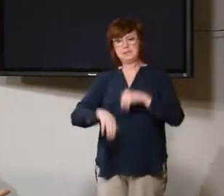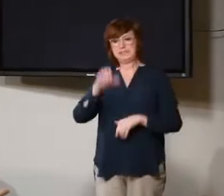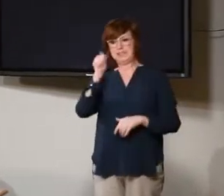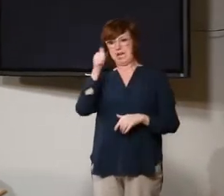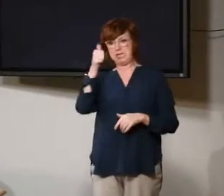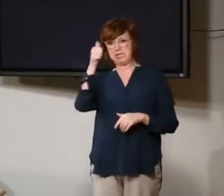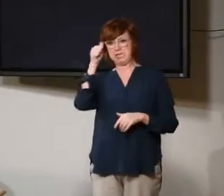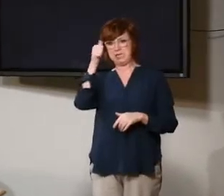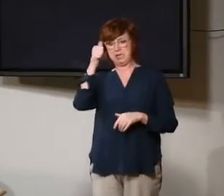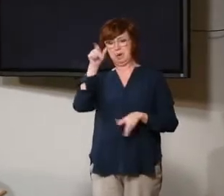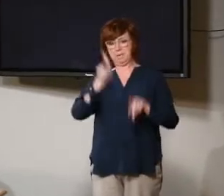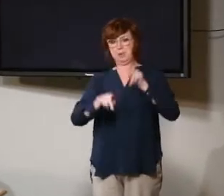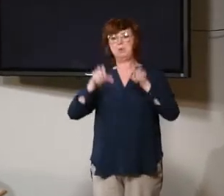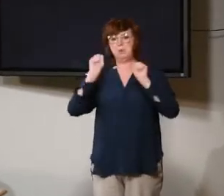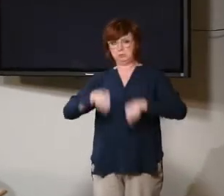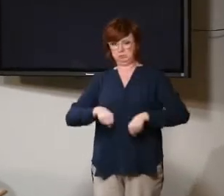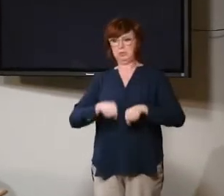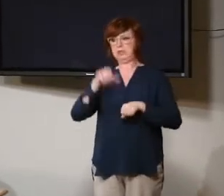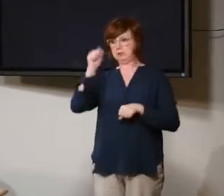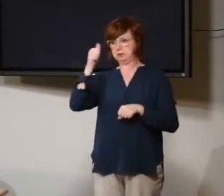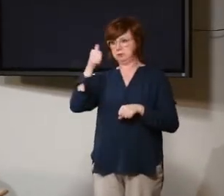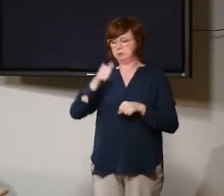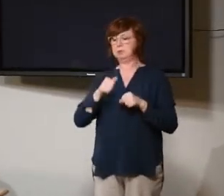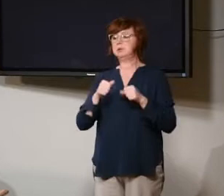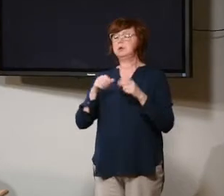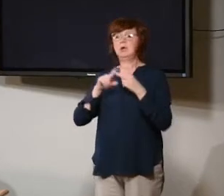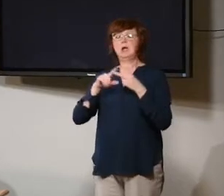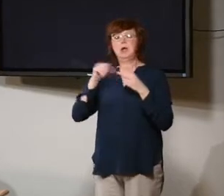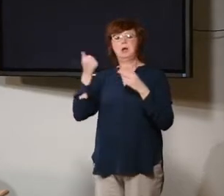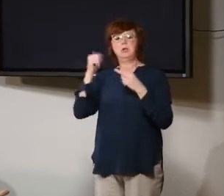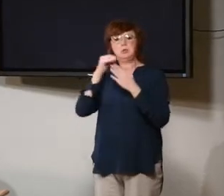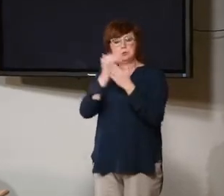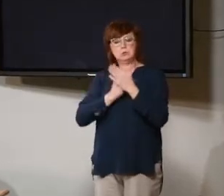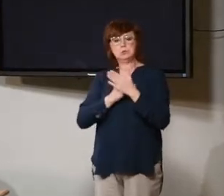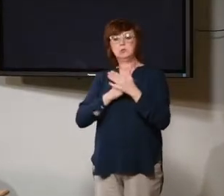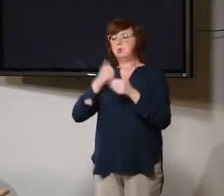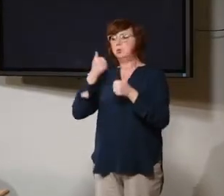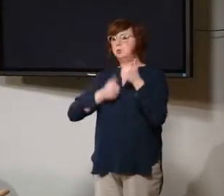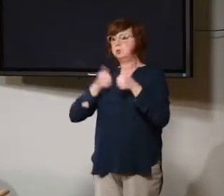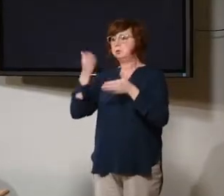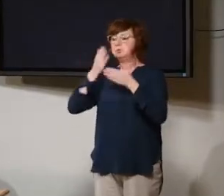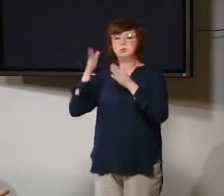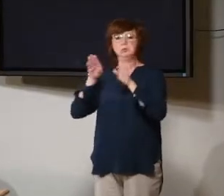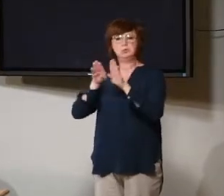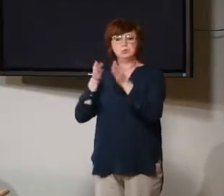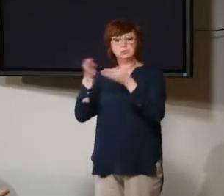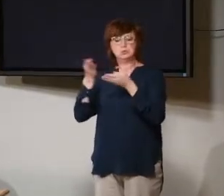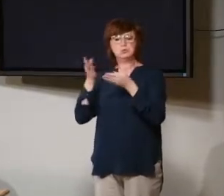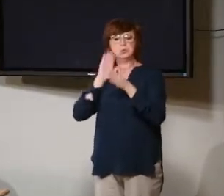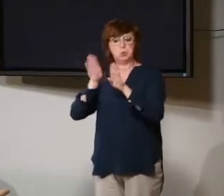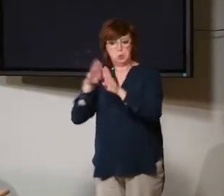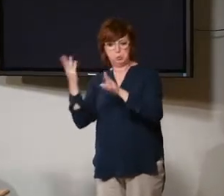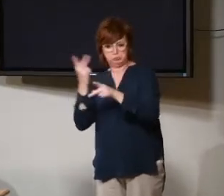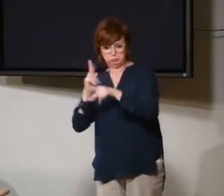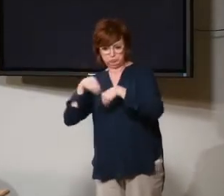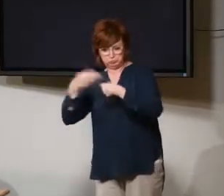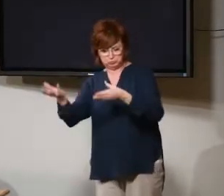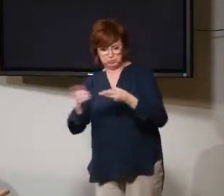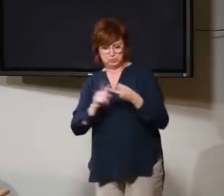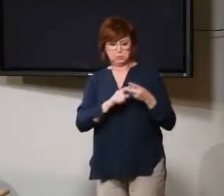public services which will continue to be provided, and a list of businesses that can remain open in